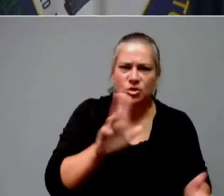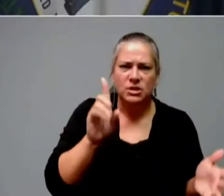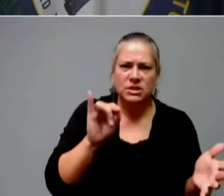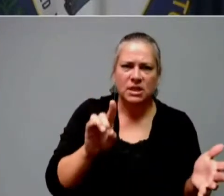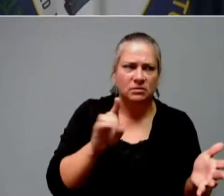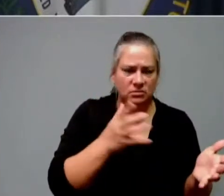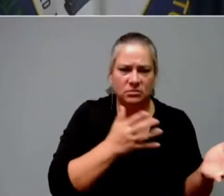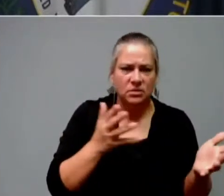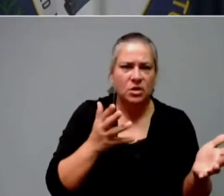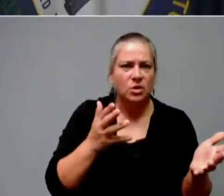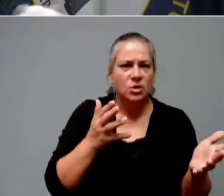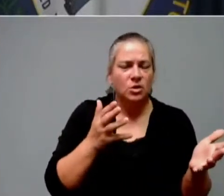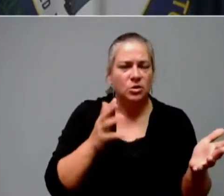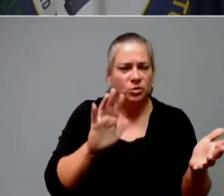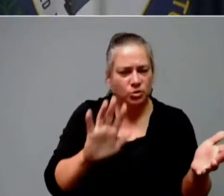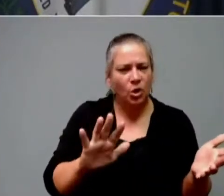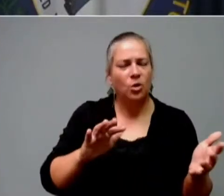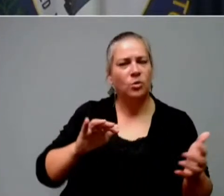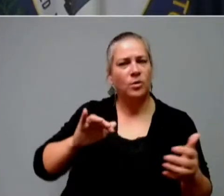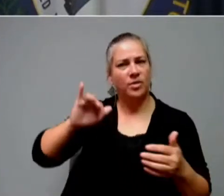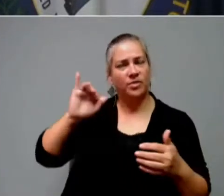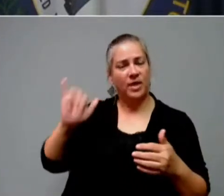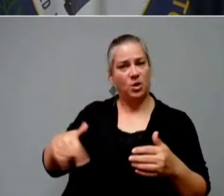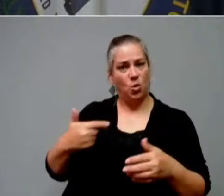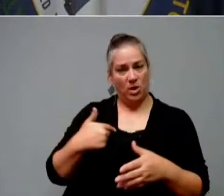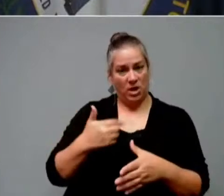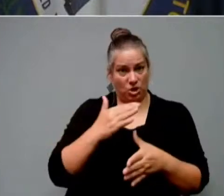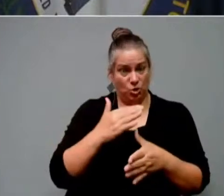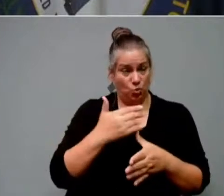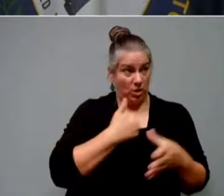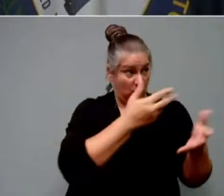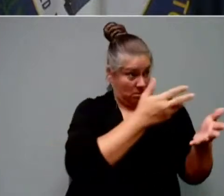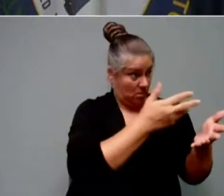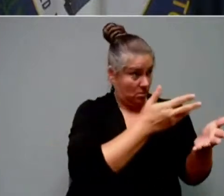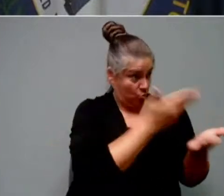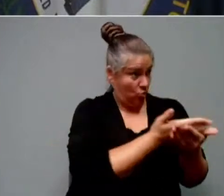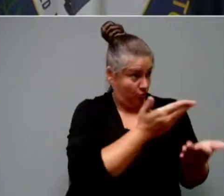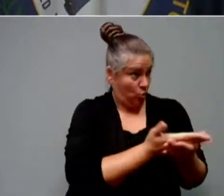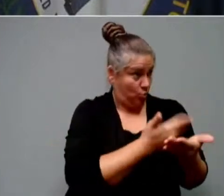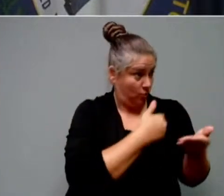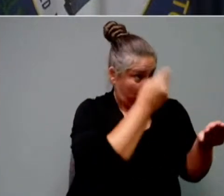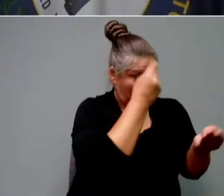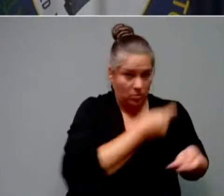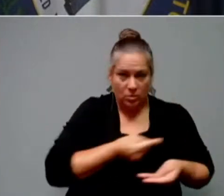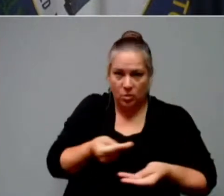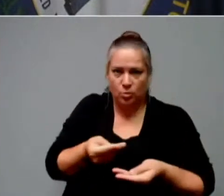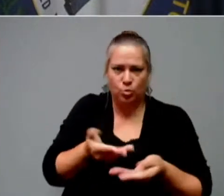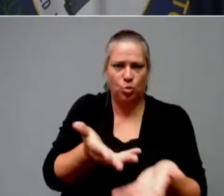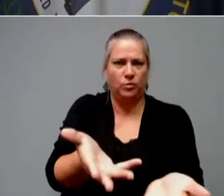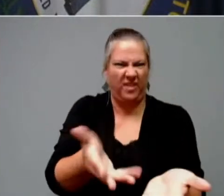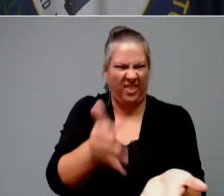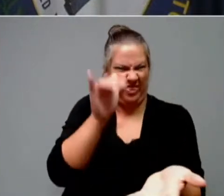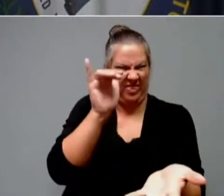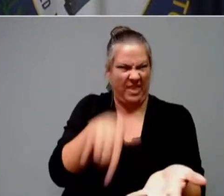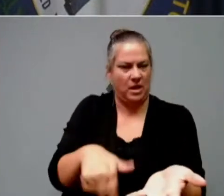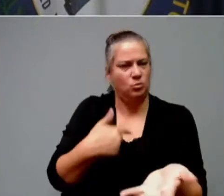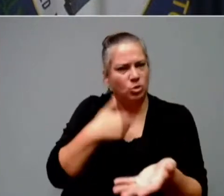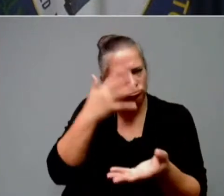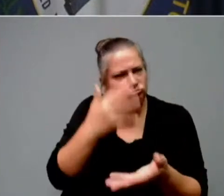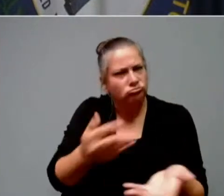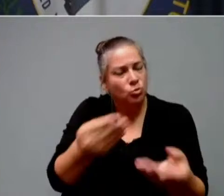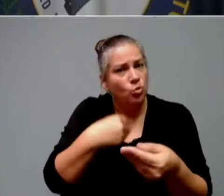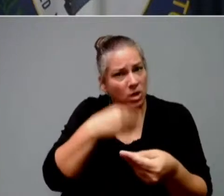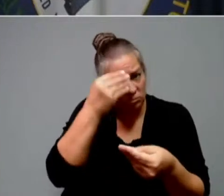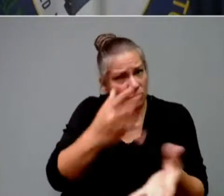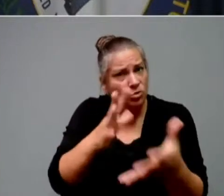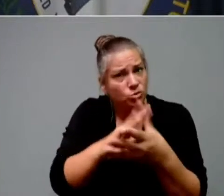not the same thing as none of these things have value. It's because we have the ability to learn and improve over time as we have experience. So